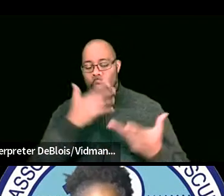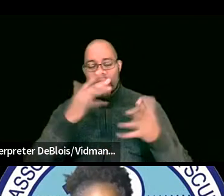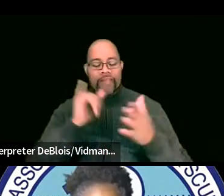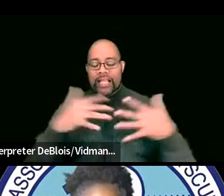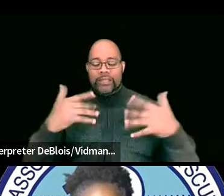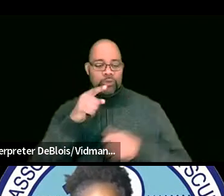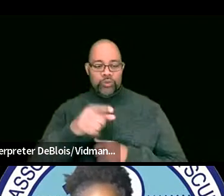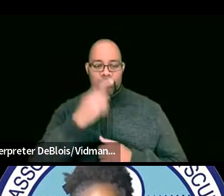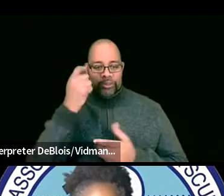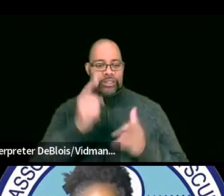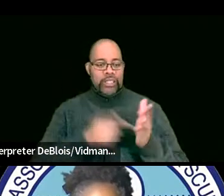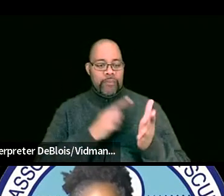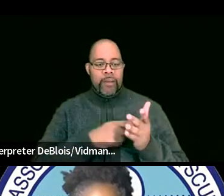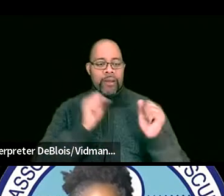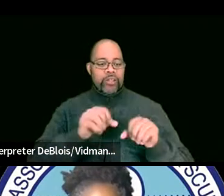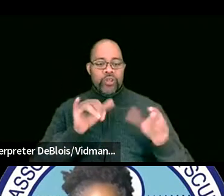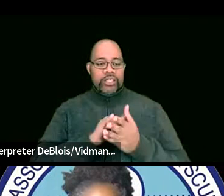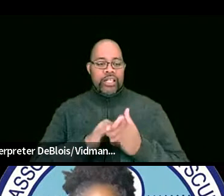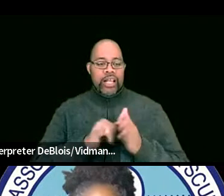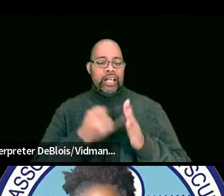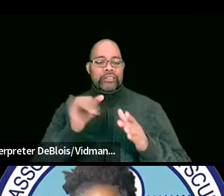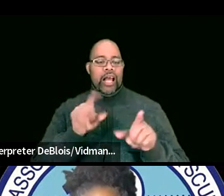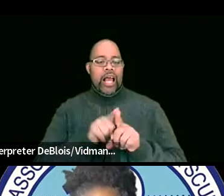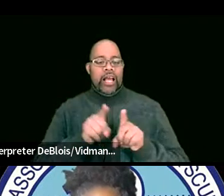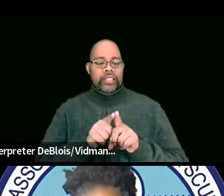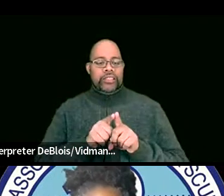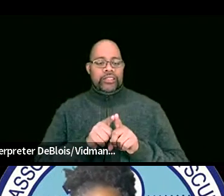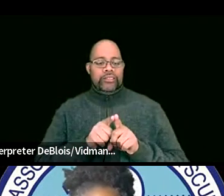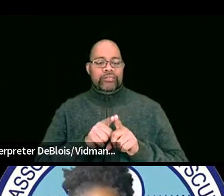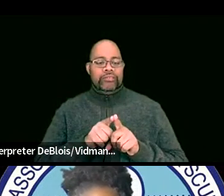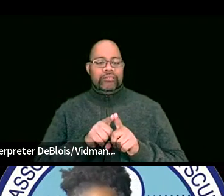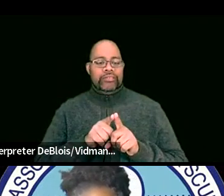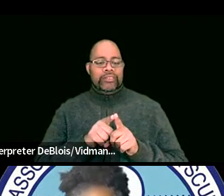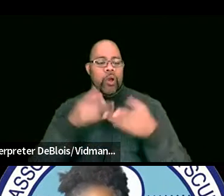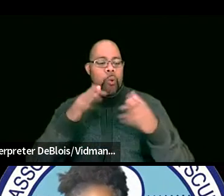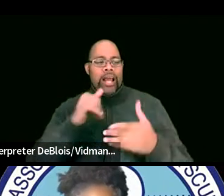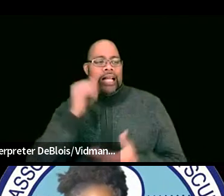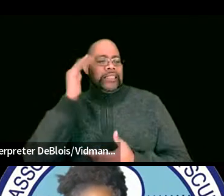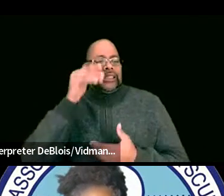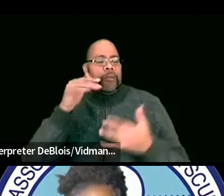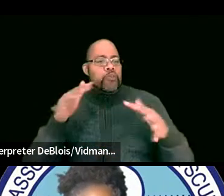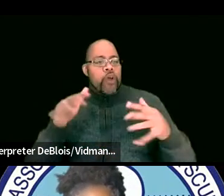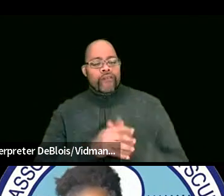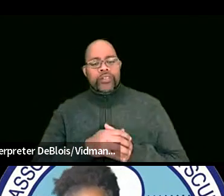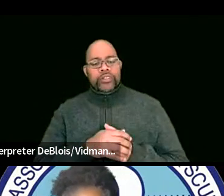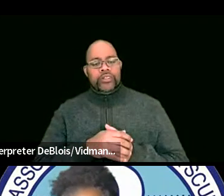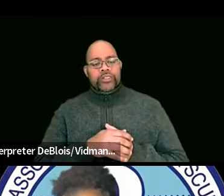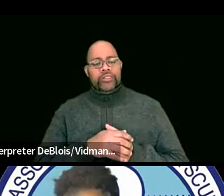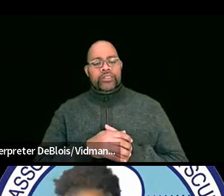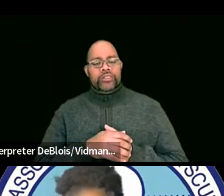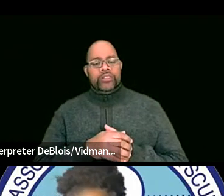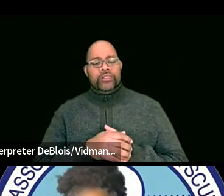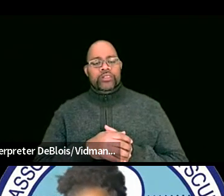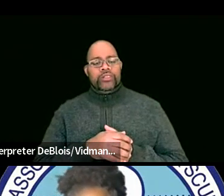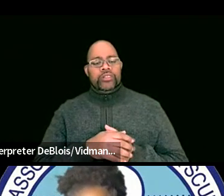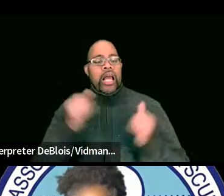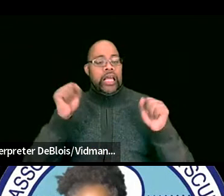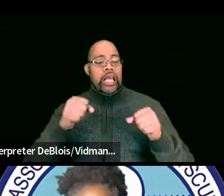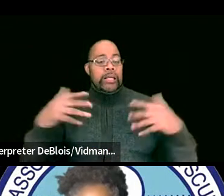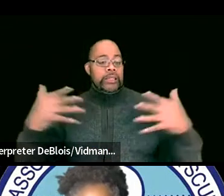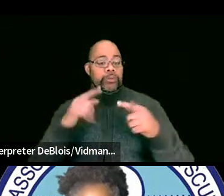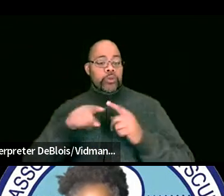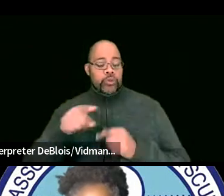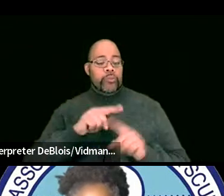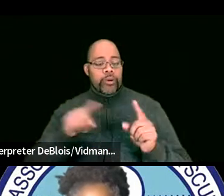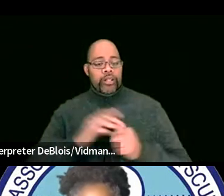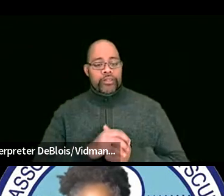intimidate you, because sometimes it can be doing that just as kind of like a tactic to not seem nervous or things like that. And it can be intimidating to you,